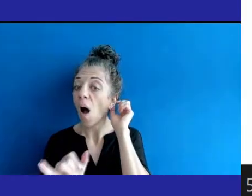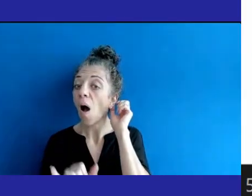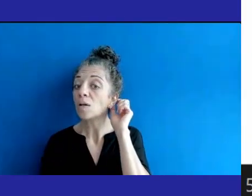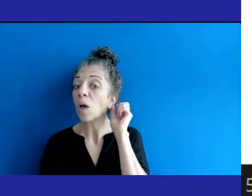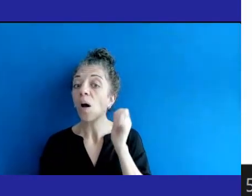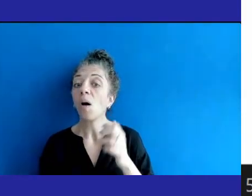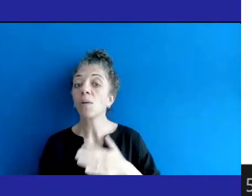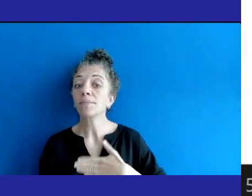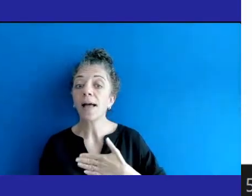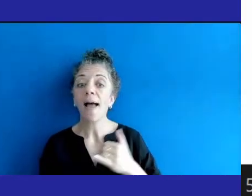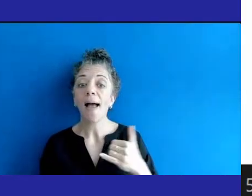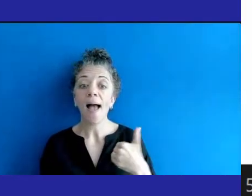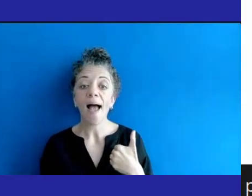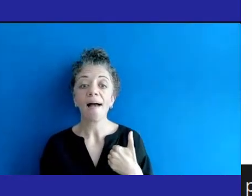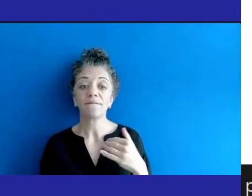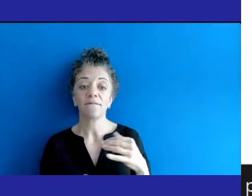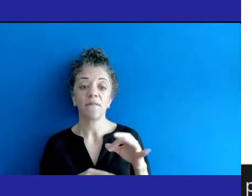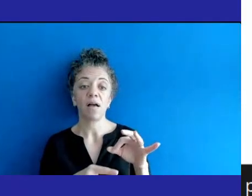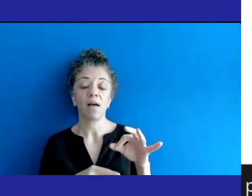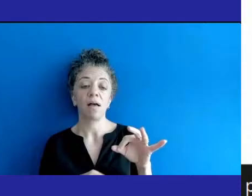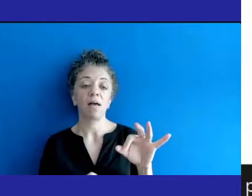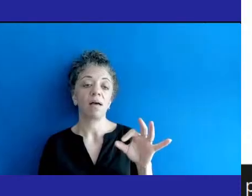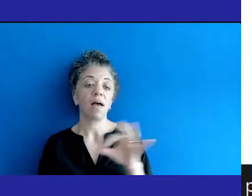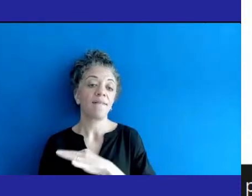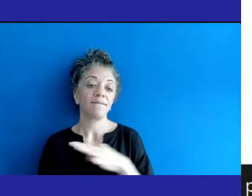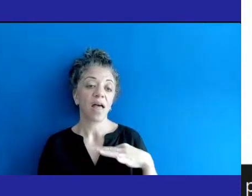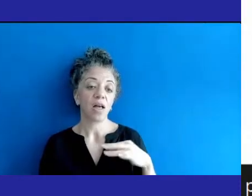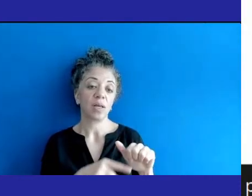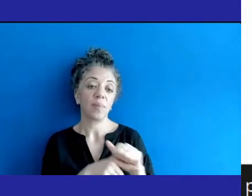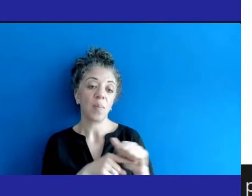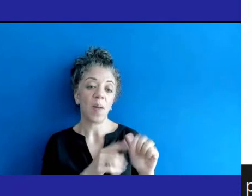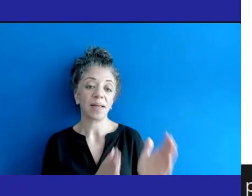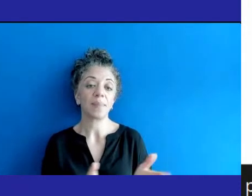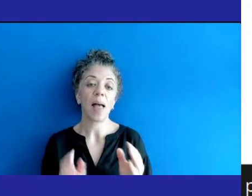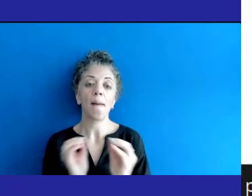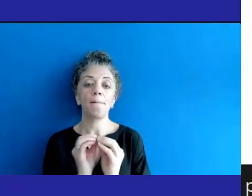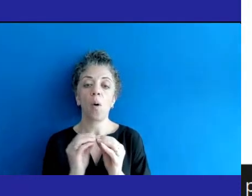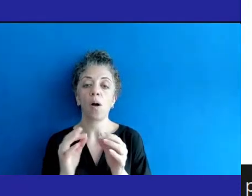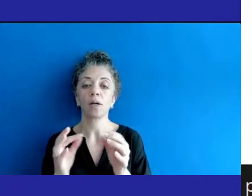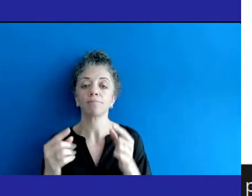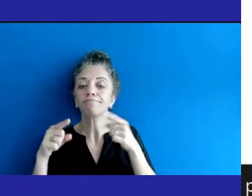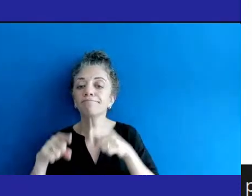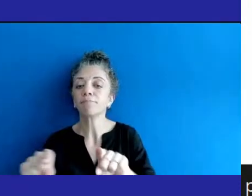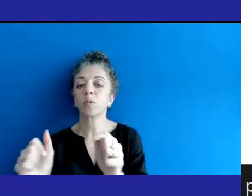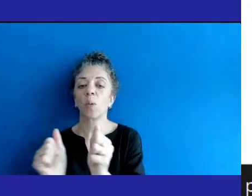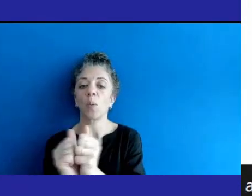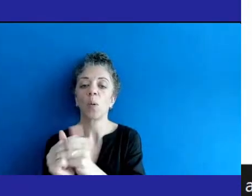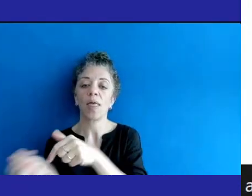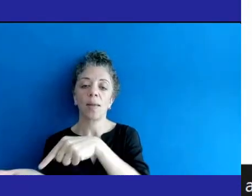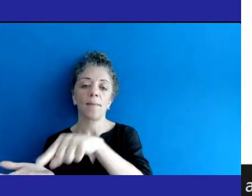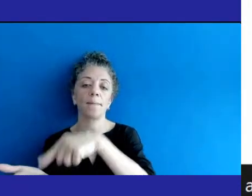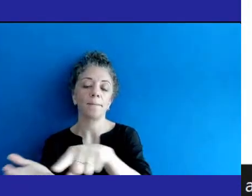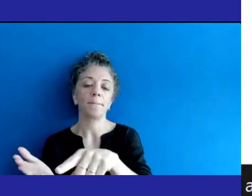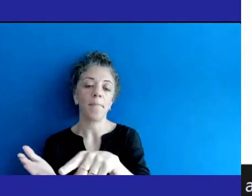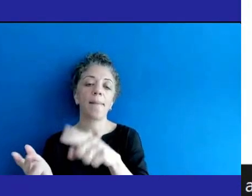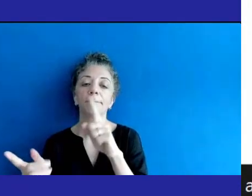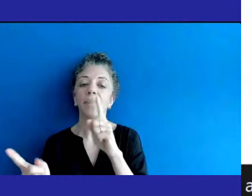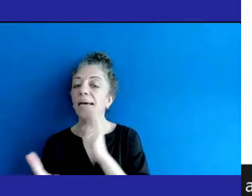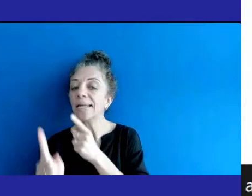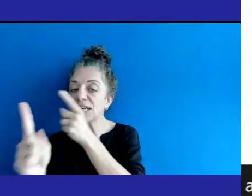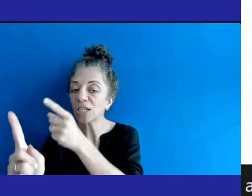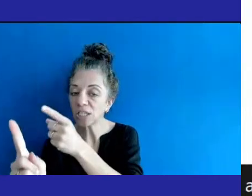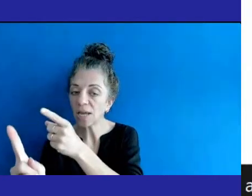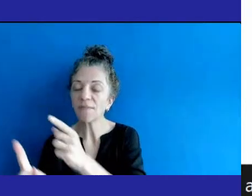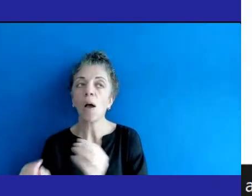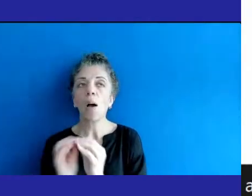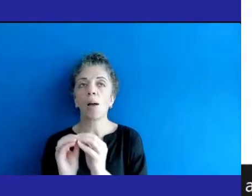plans much more aligned with our value-based payment initiatives, to set them up with a per member per month payment and more clear accountability